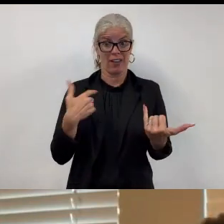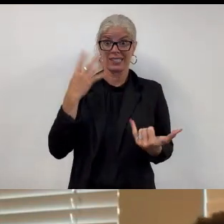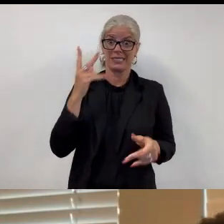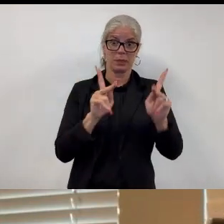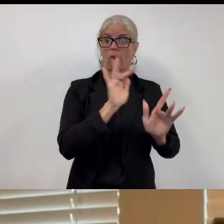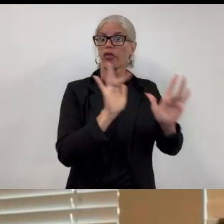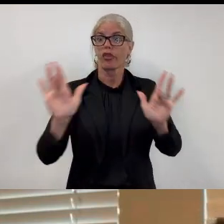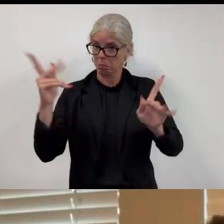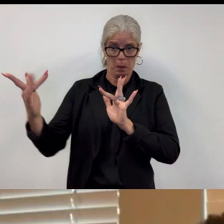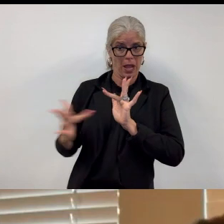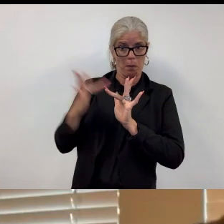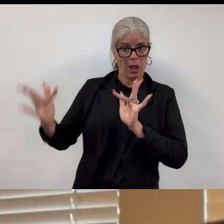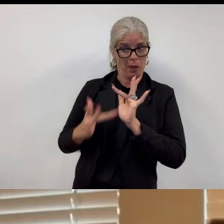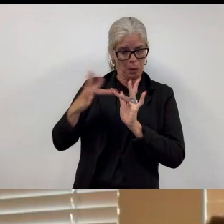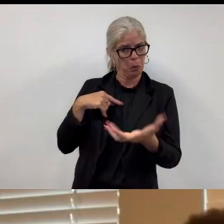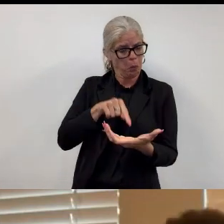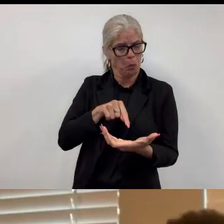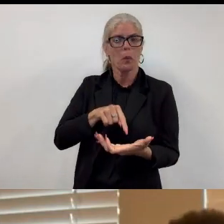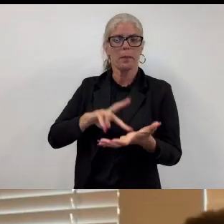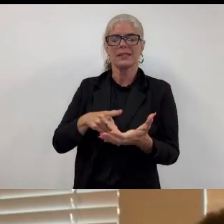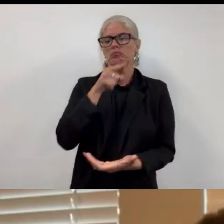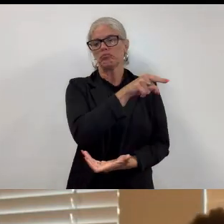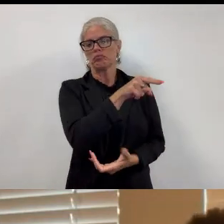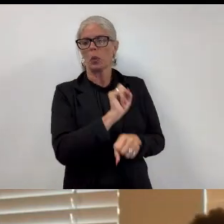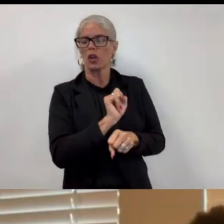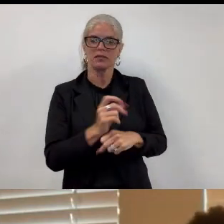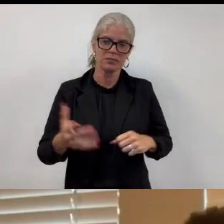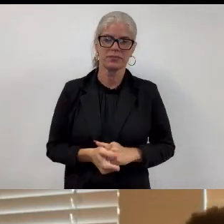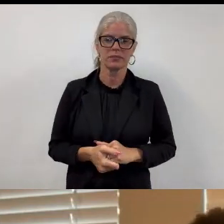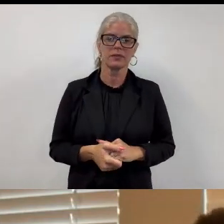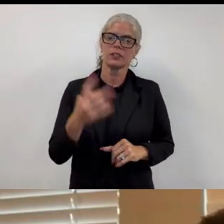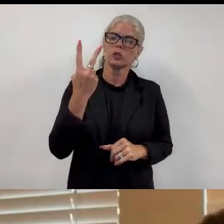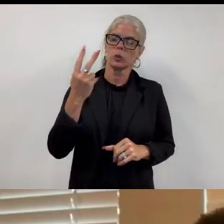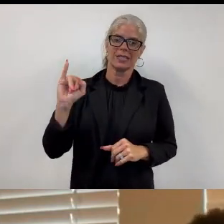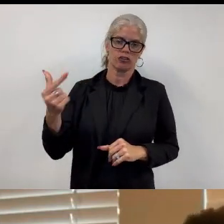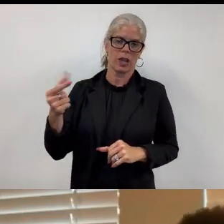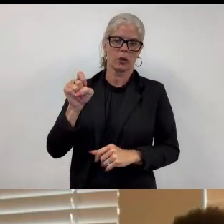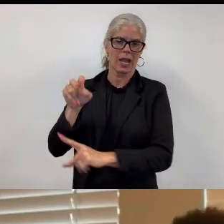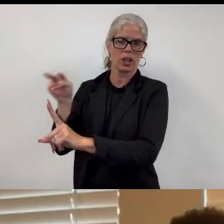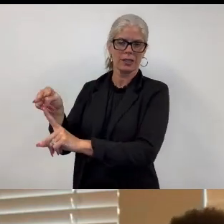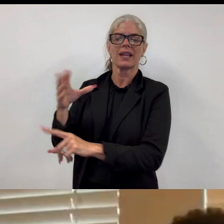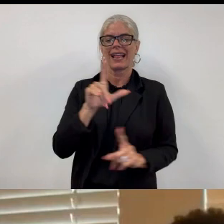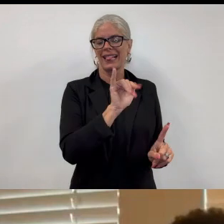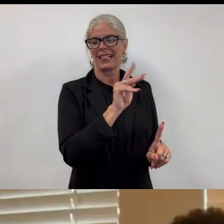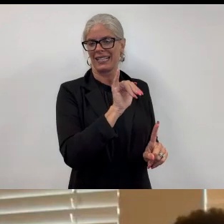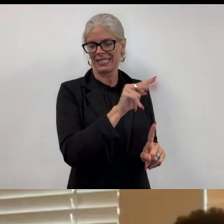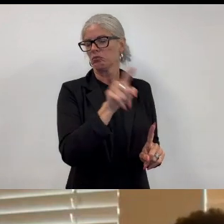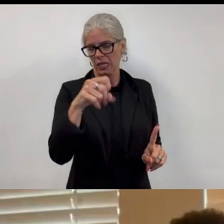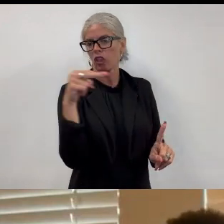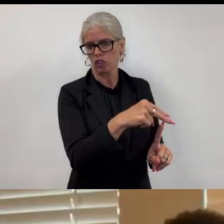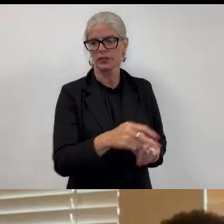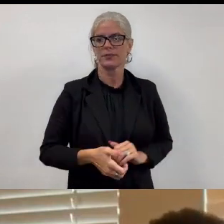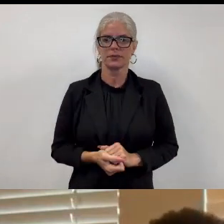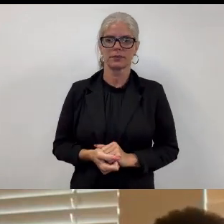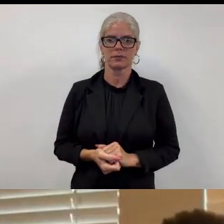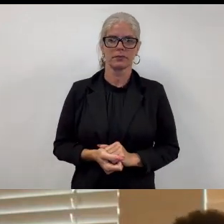LinkedIn. I know a lot of folks I've actually seen pop up on my phone since we've been sitting here. Thank you so much to those who have connected on LinkedIn already. But yeah, those are probably